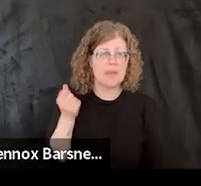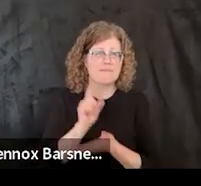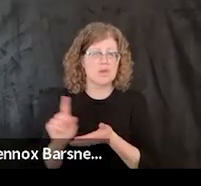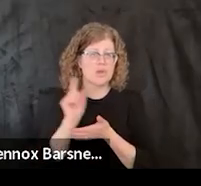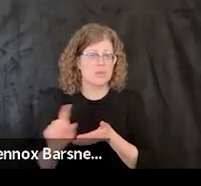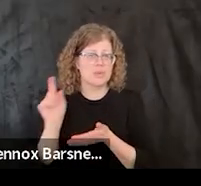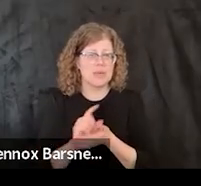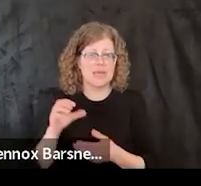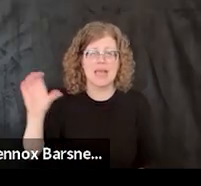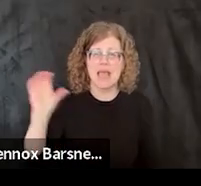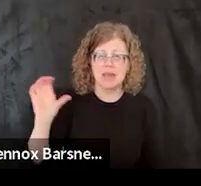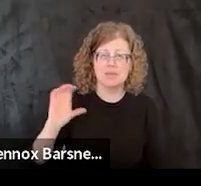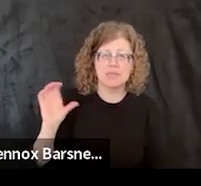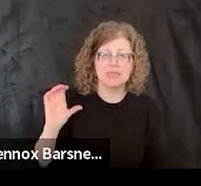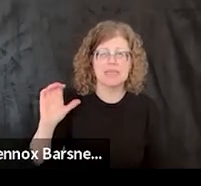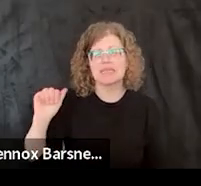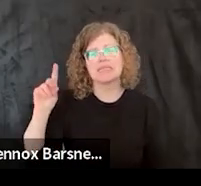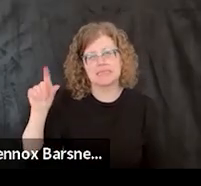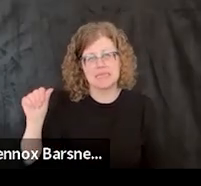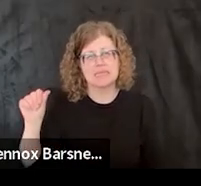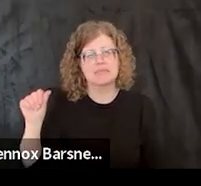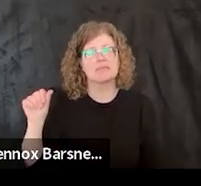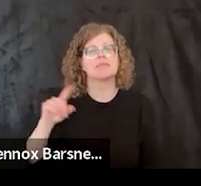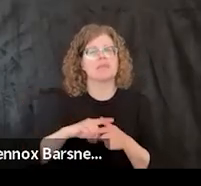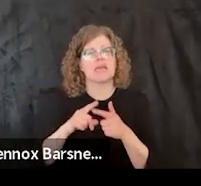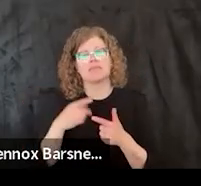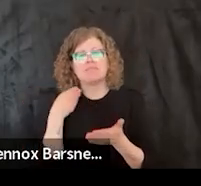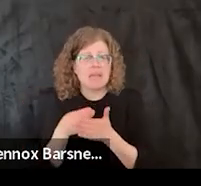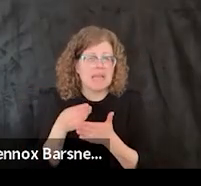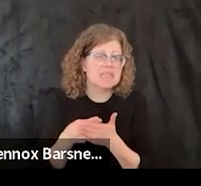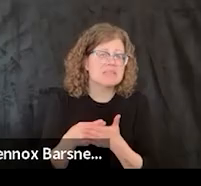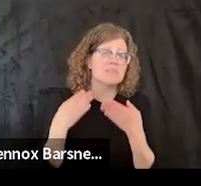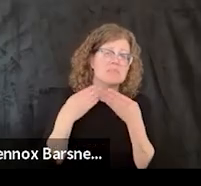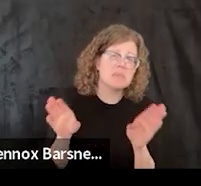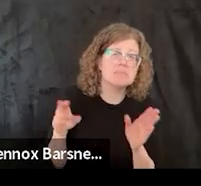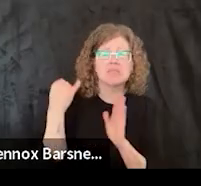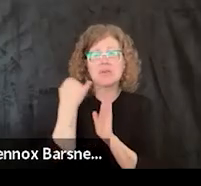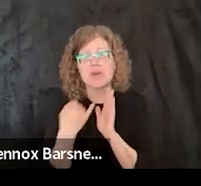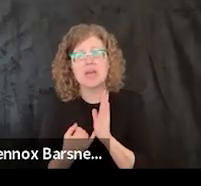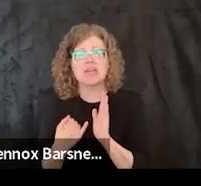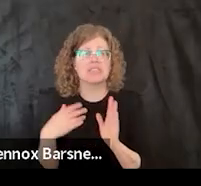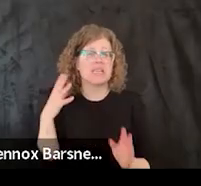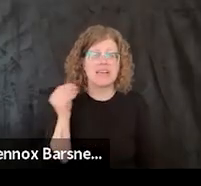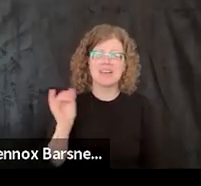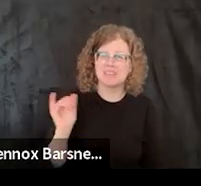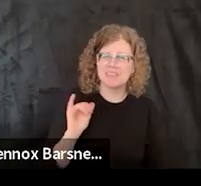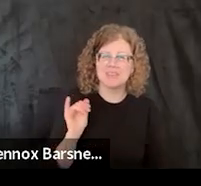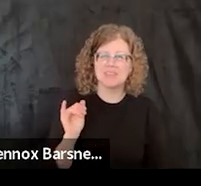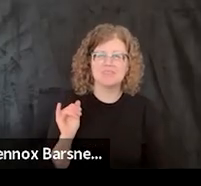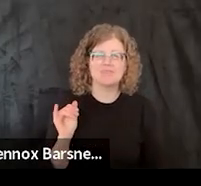Learn more about our funding opportunities, public art, and discover artists who are making our city a better place, and